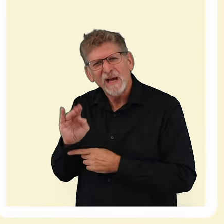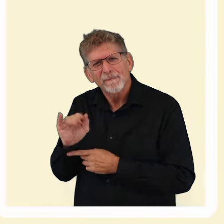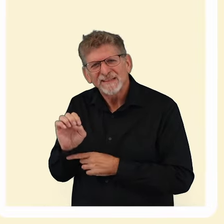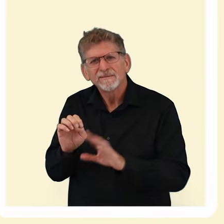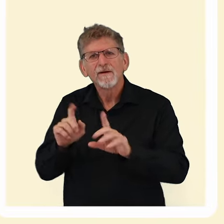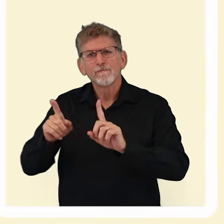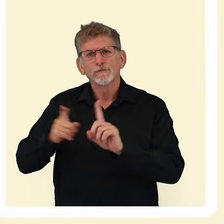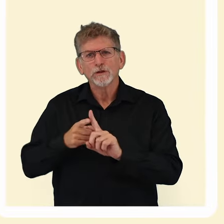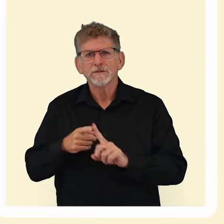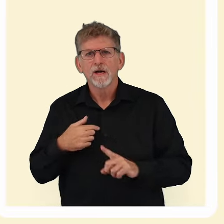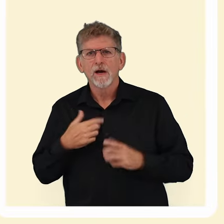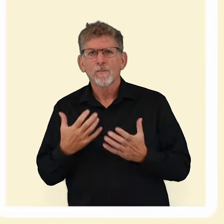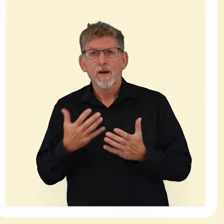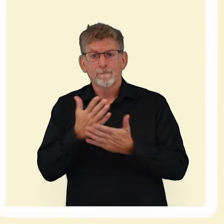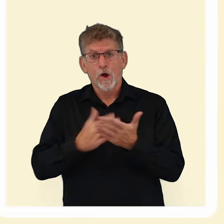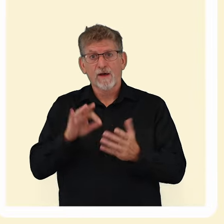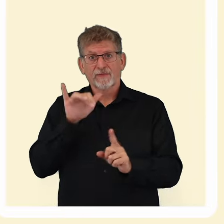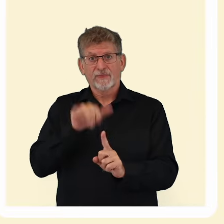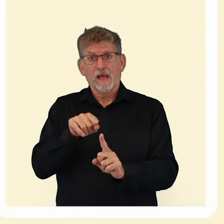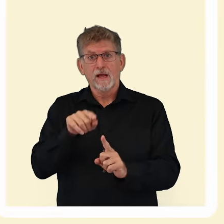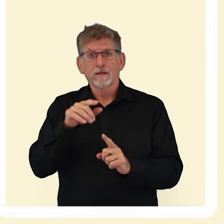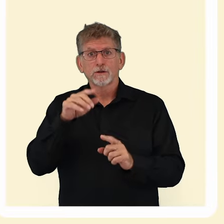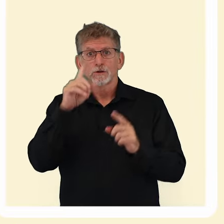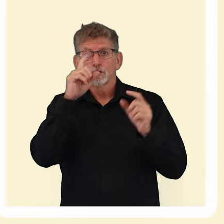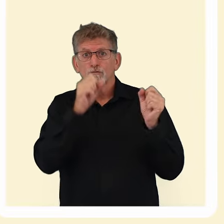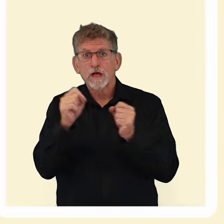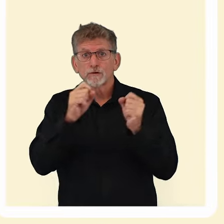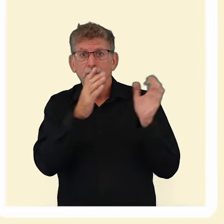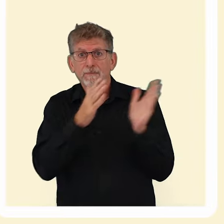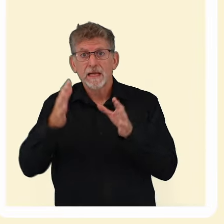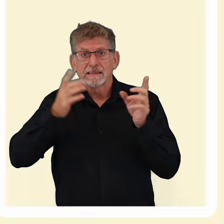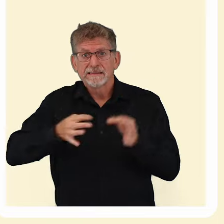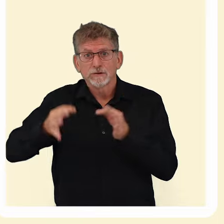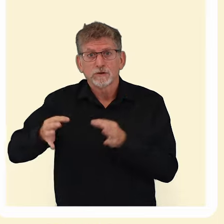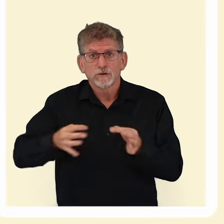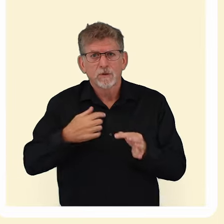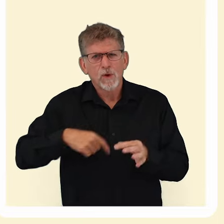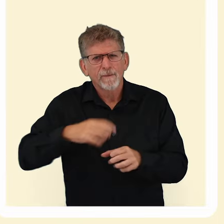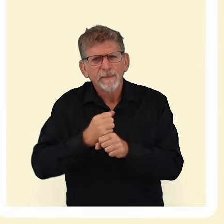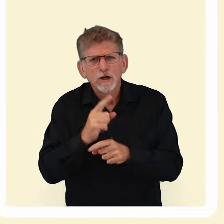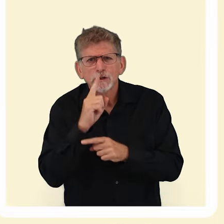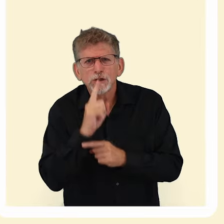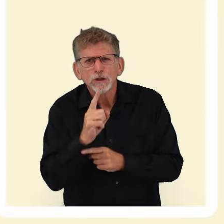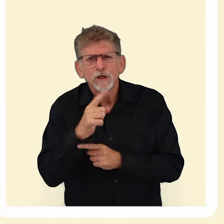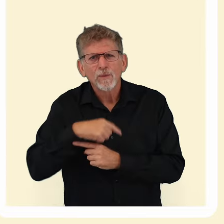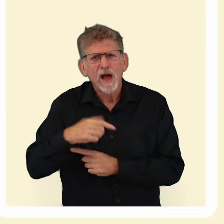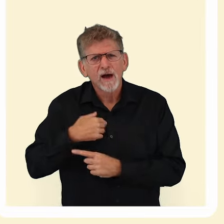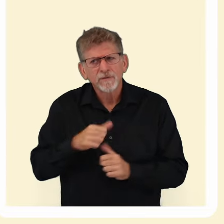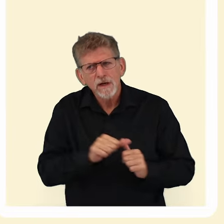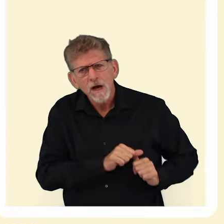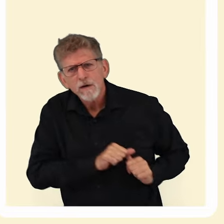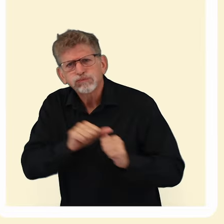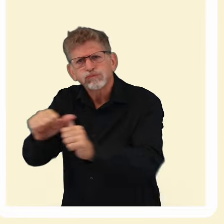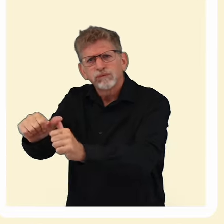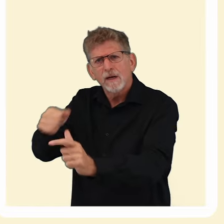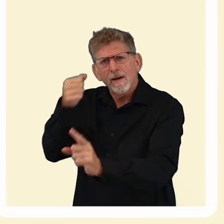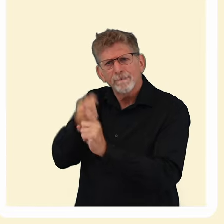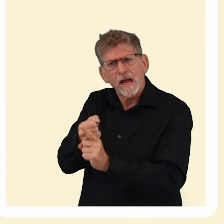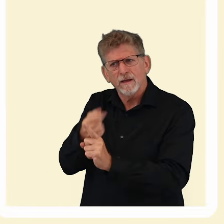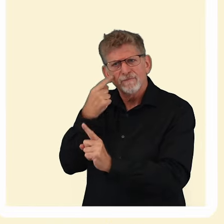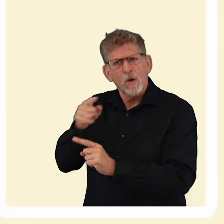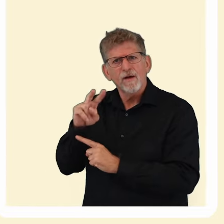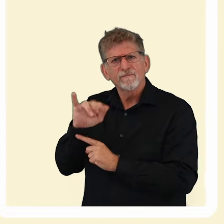plan decisions were ensuring that we will have a lasting impact on VIAReal, on Canadians from coast to